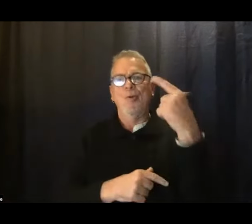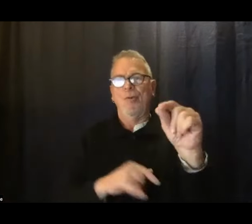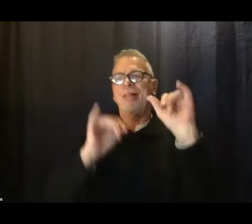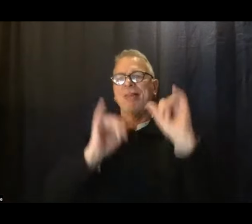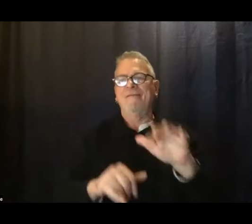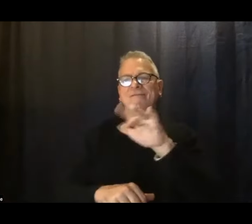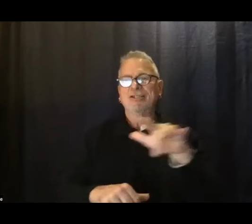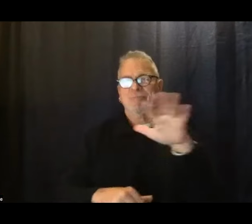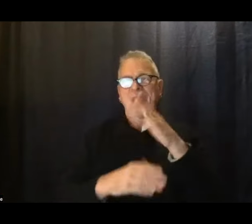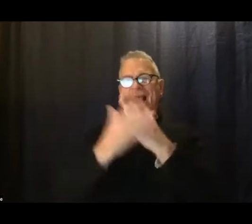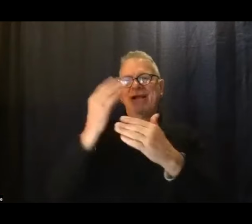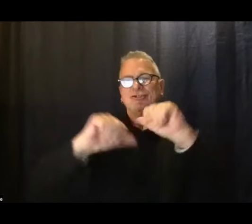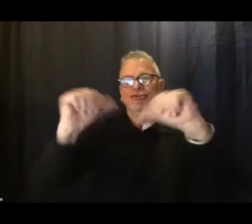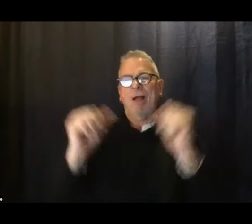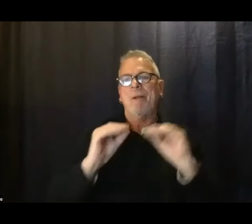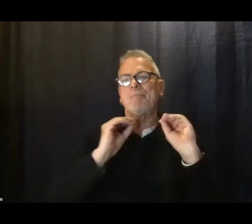go.